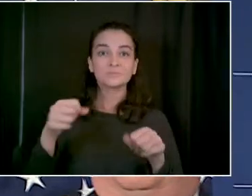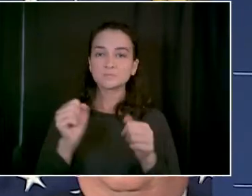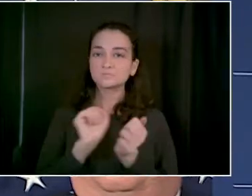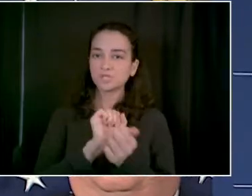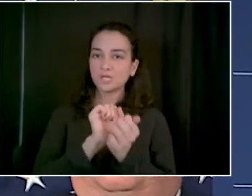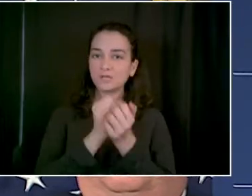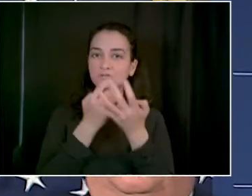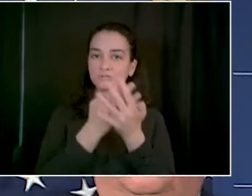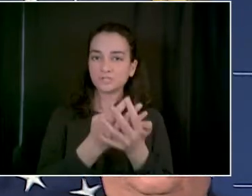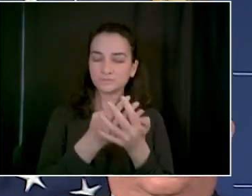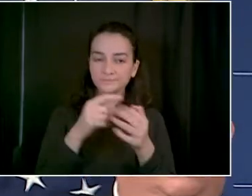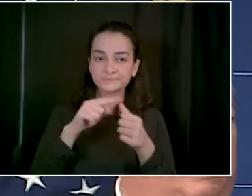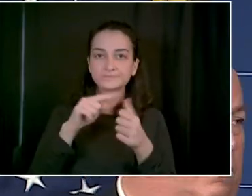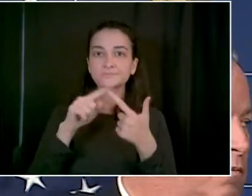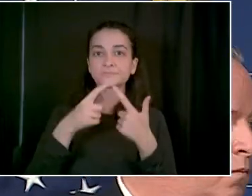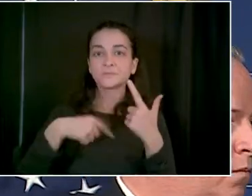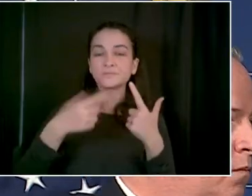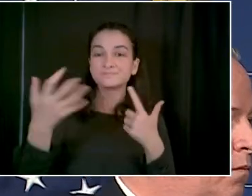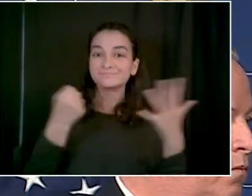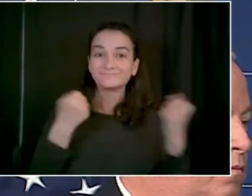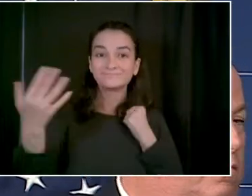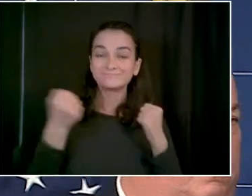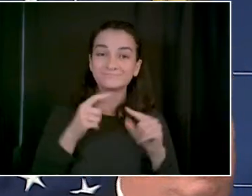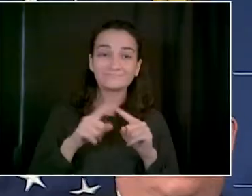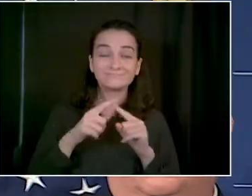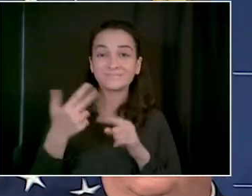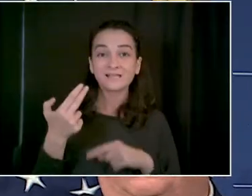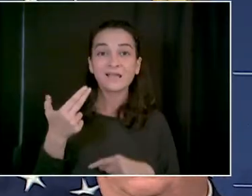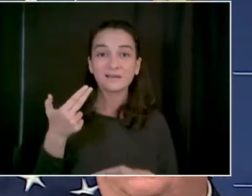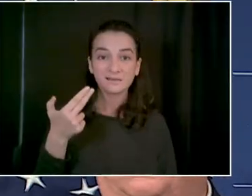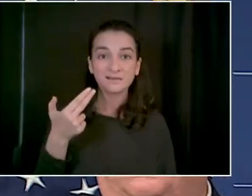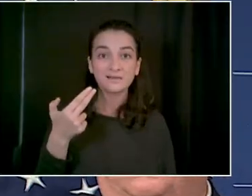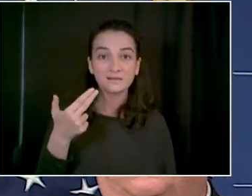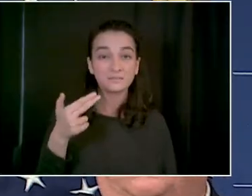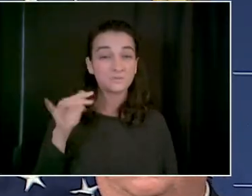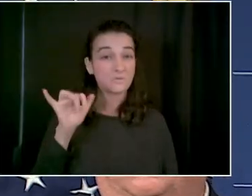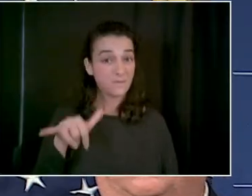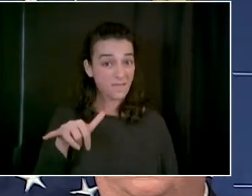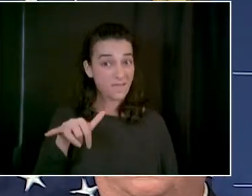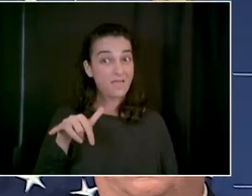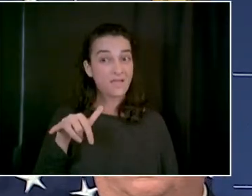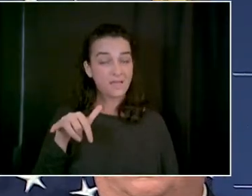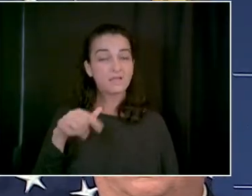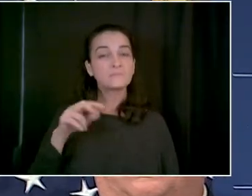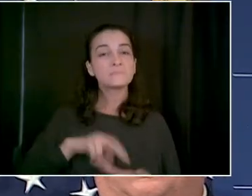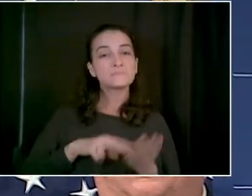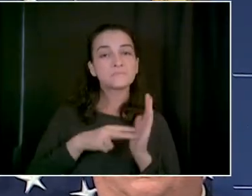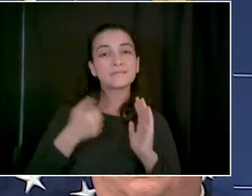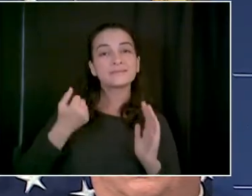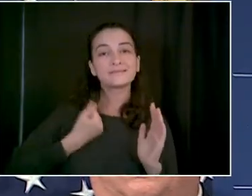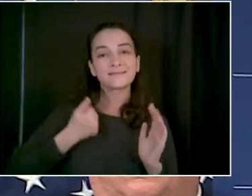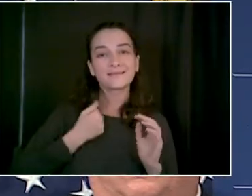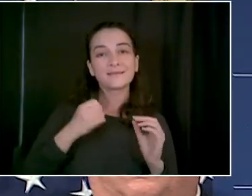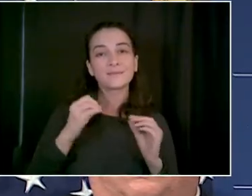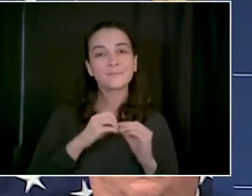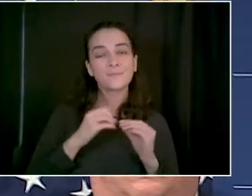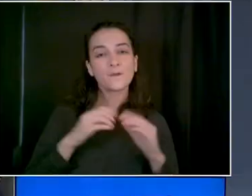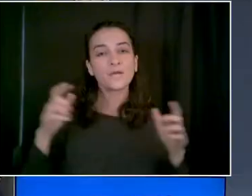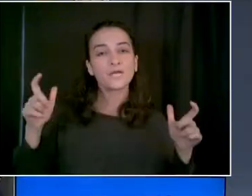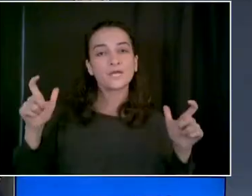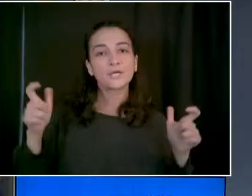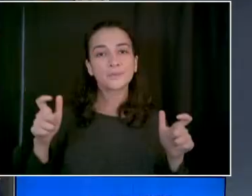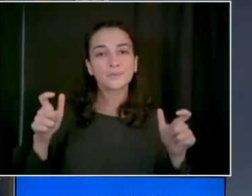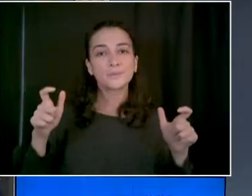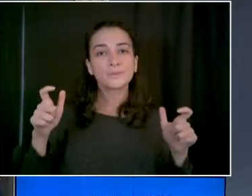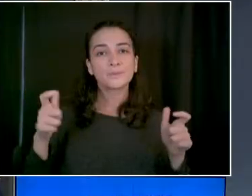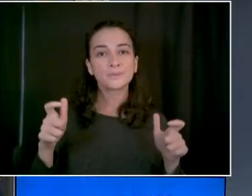efforts so far, but given that these kids are still out there on Friday doing what they did, obviously we still have more work to do.